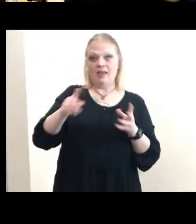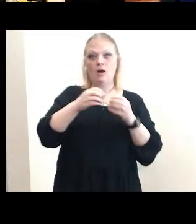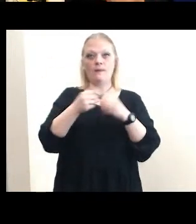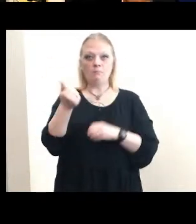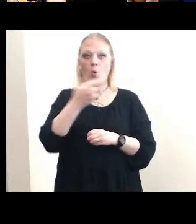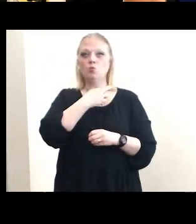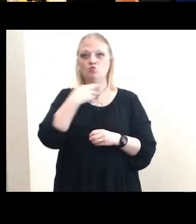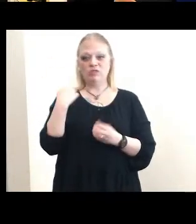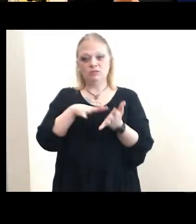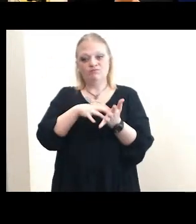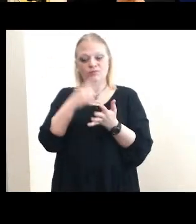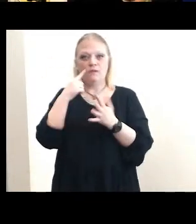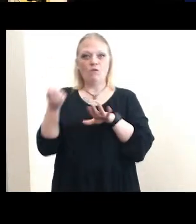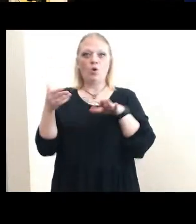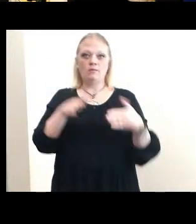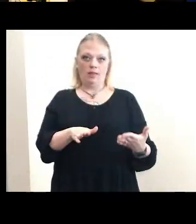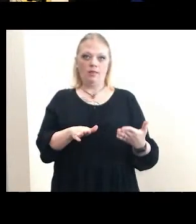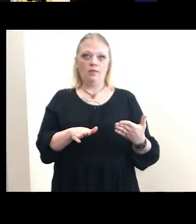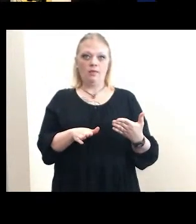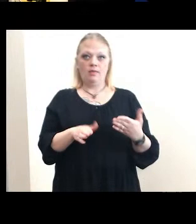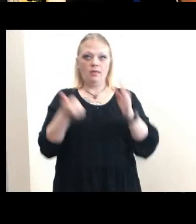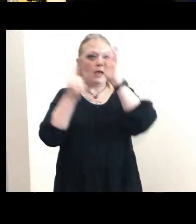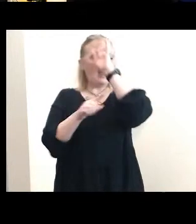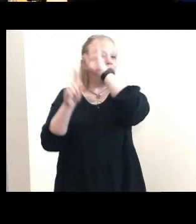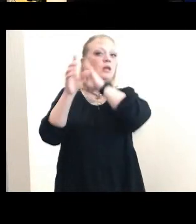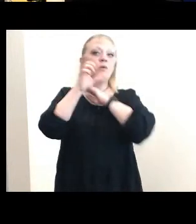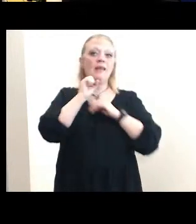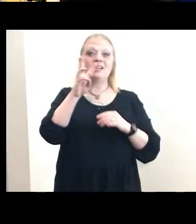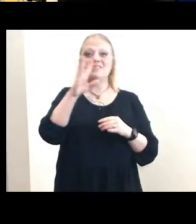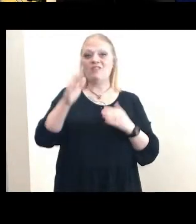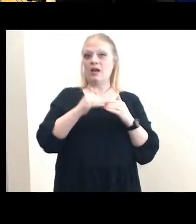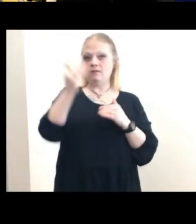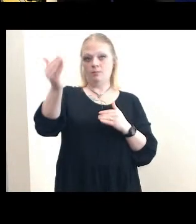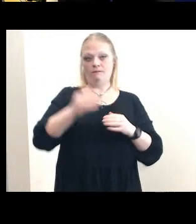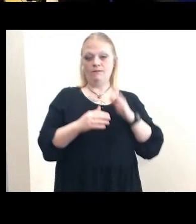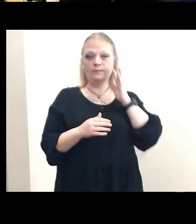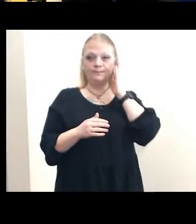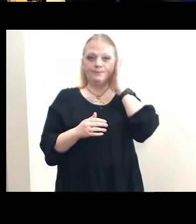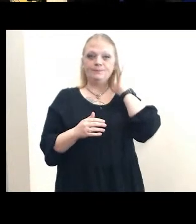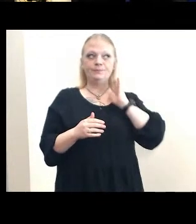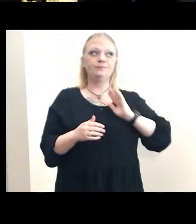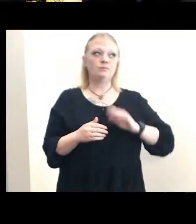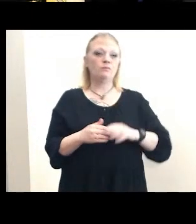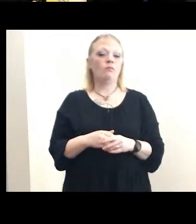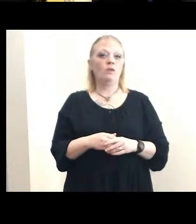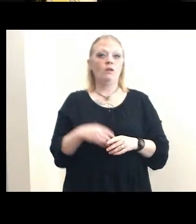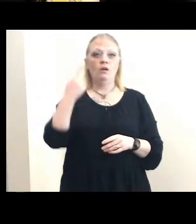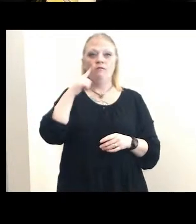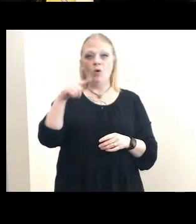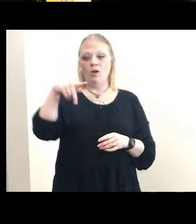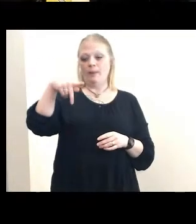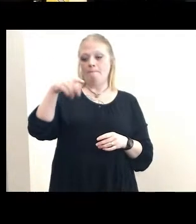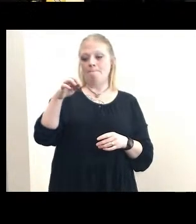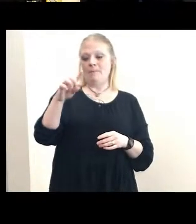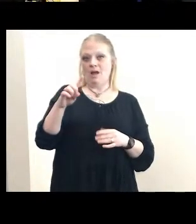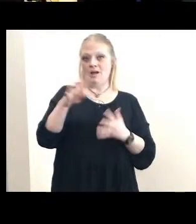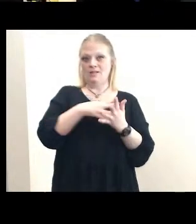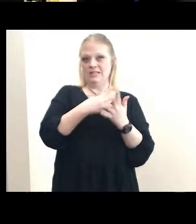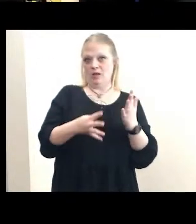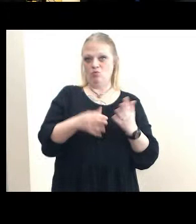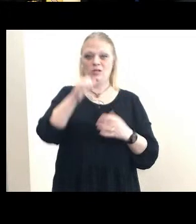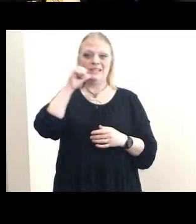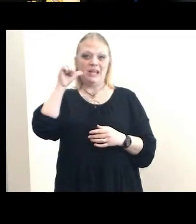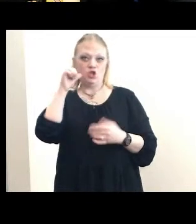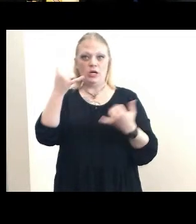most at risk for death. Anybody 65 and above. So, for the pod that was scheduled yesterday and